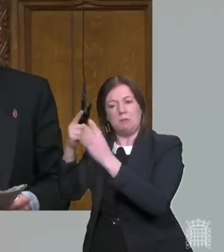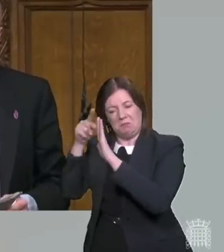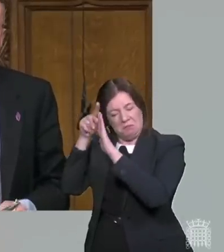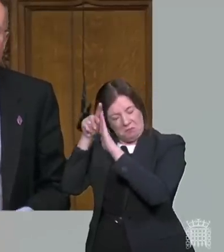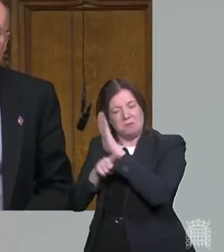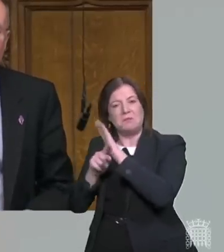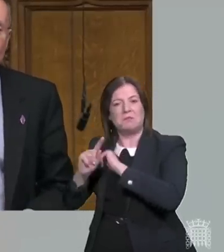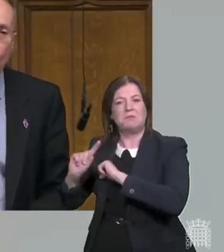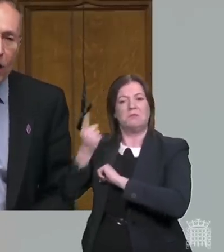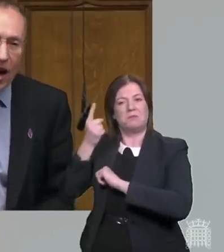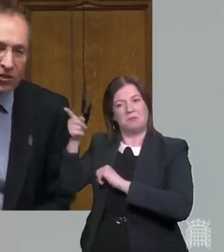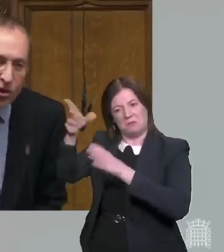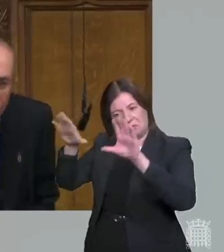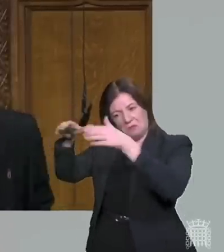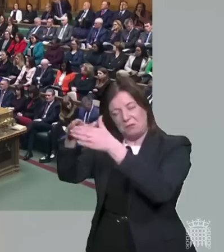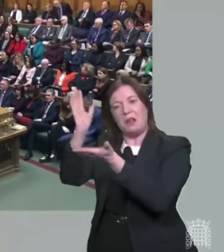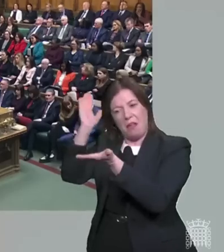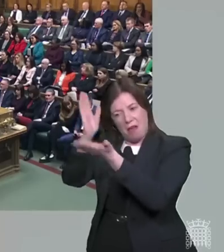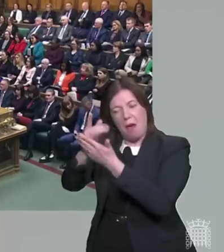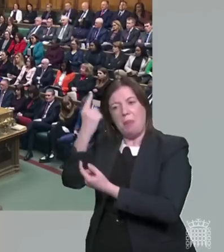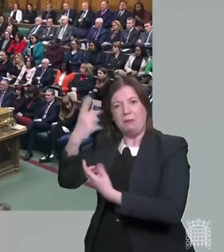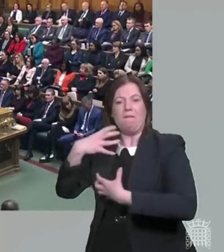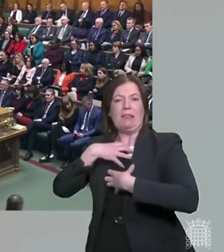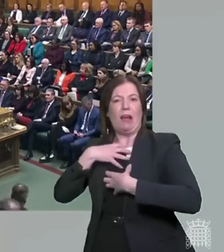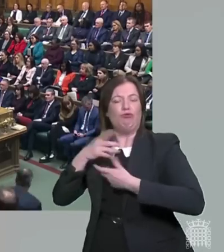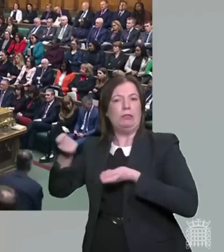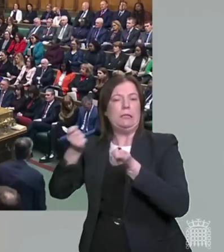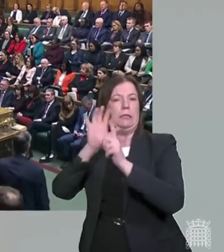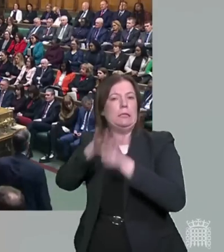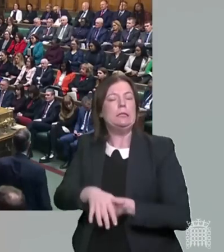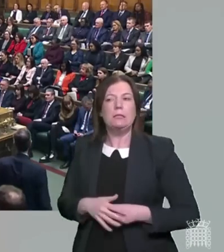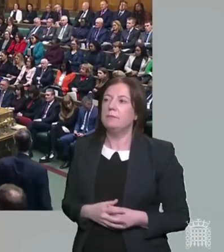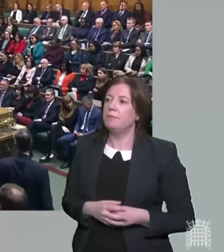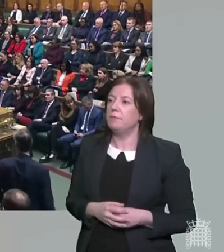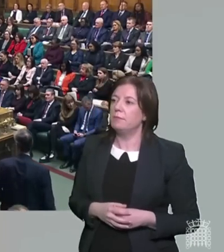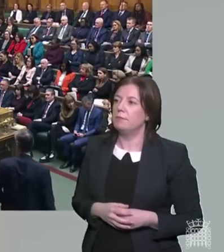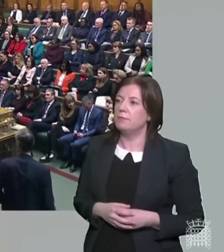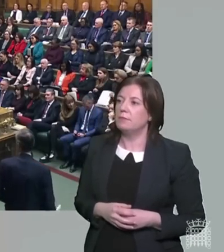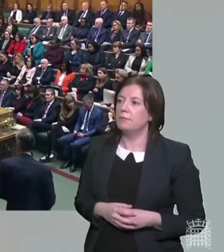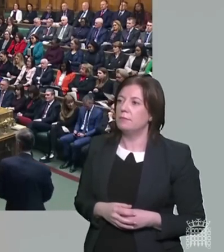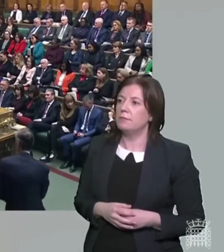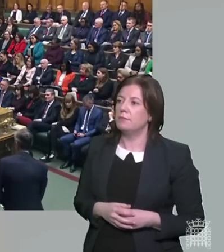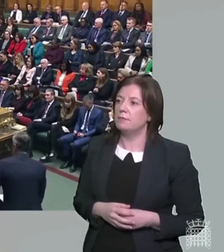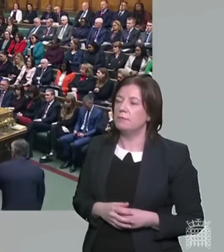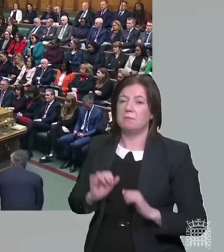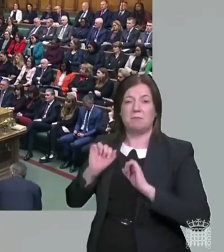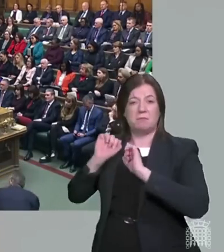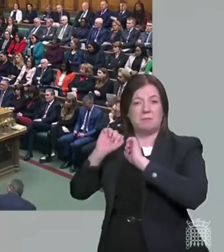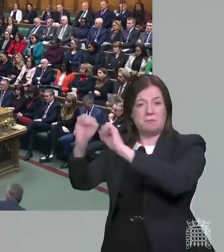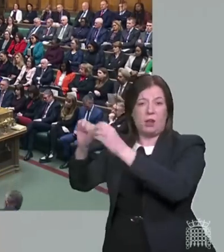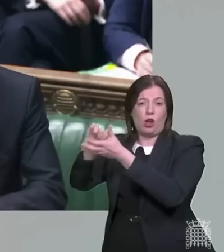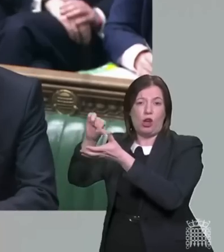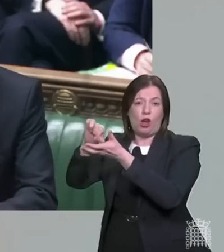Corps as a terrorist organisation? Prime Minister. Mr. Speaker, the regime